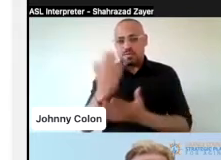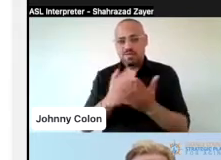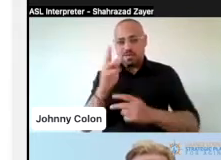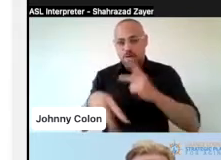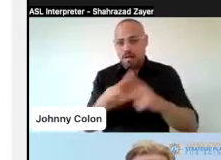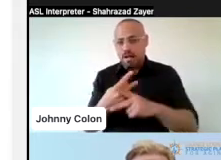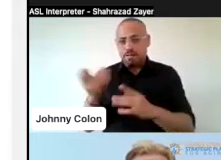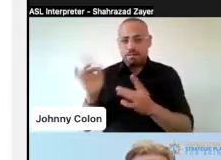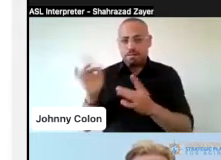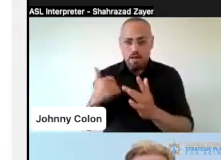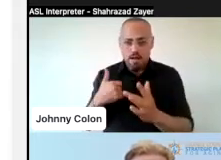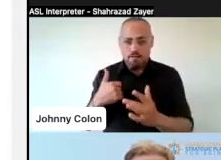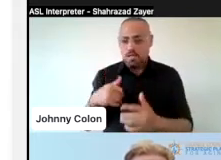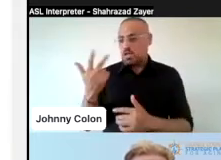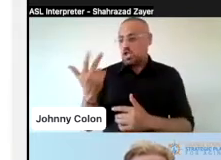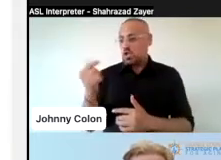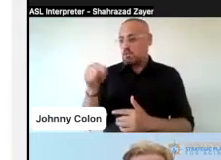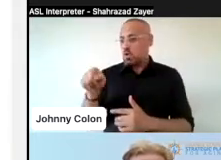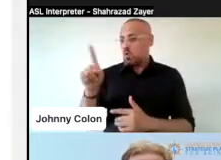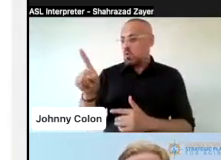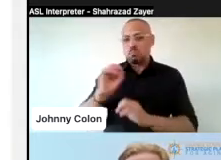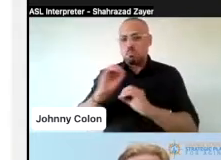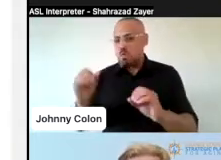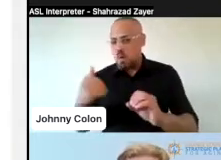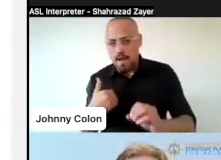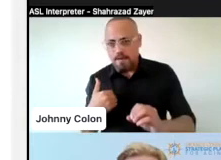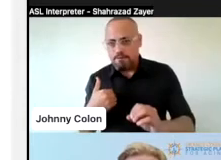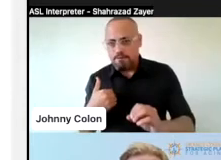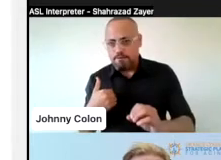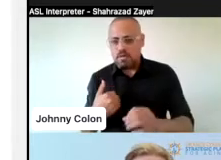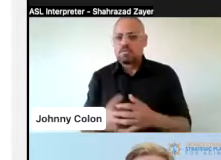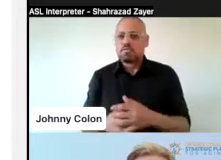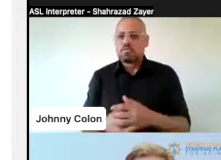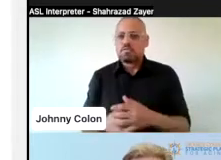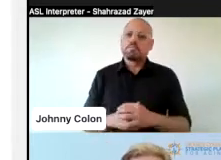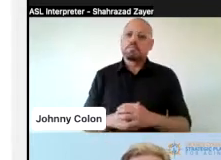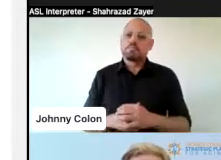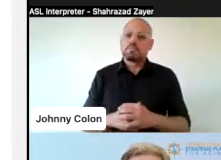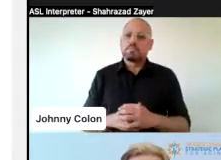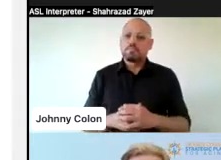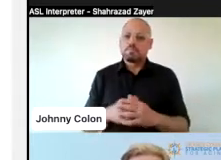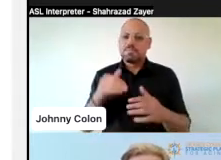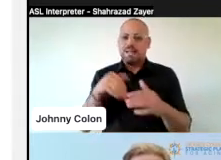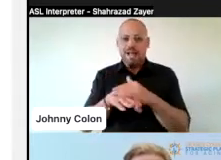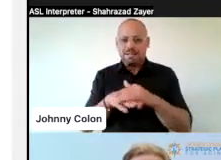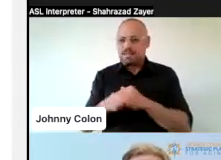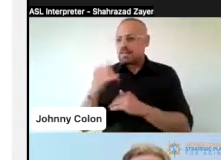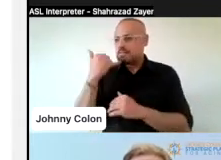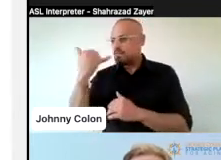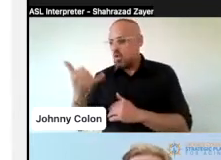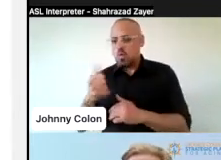internet. 13.1% don't have computers, accessing the internet on their phones or other